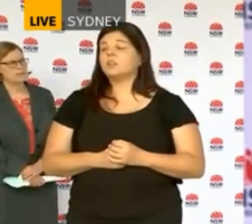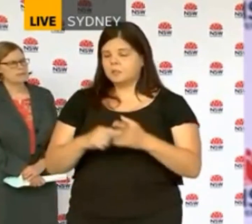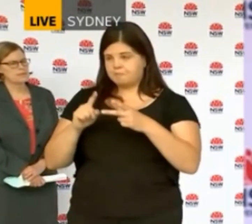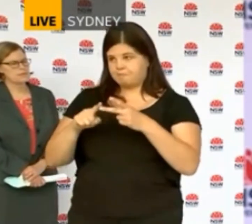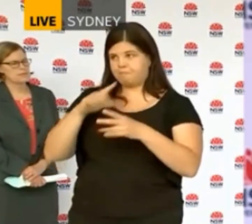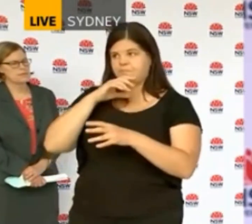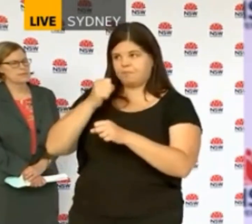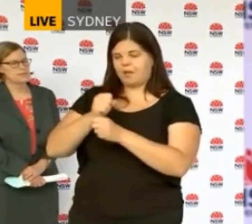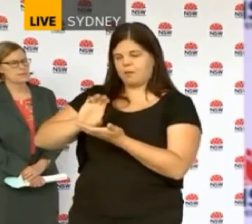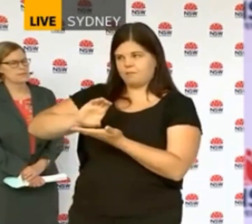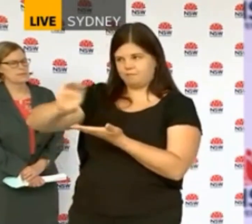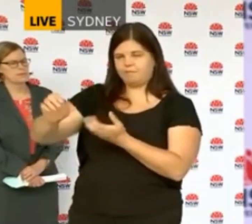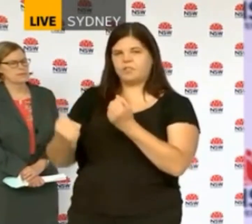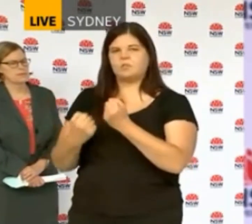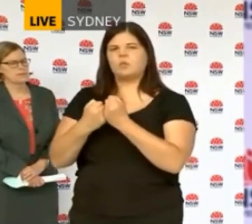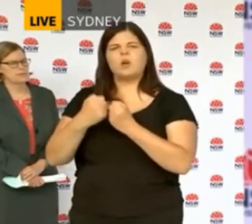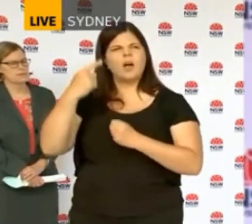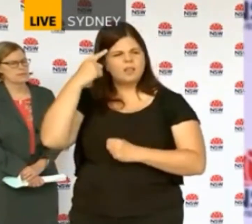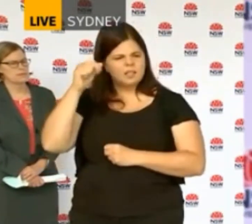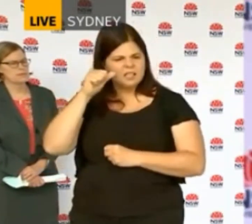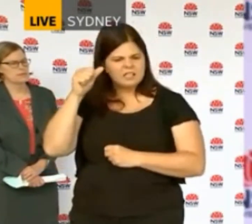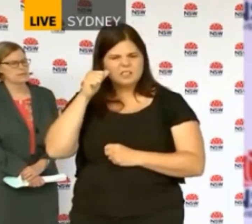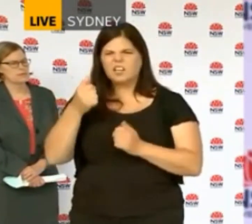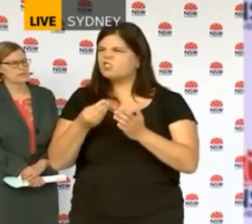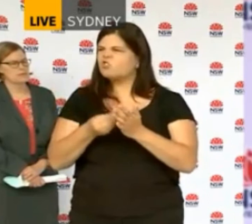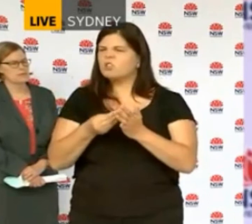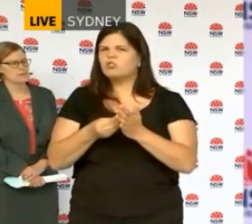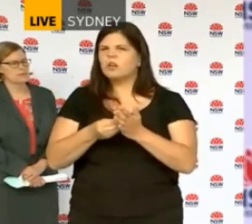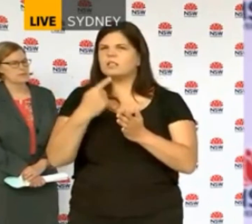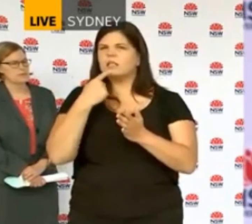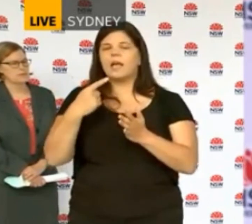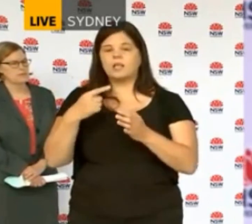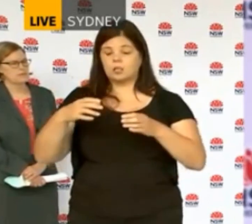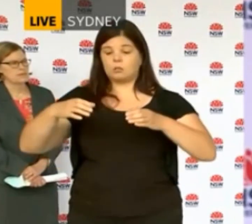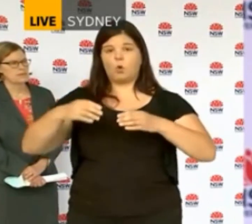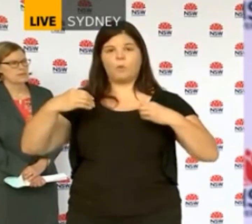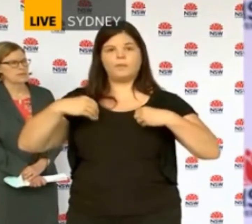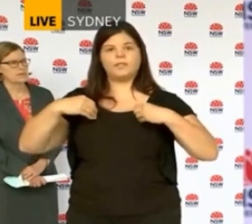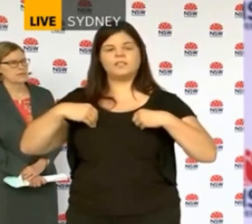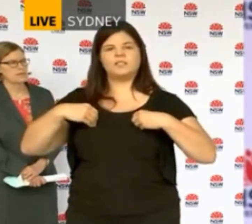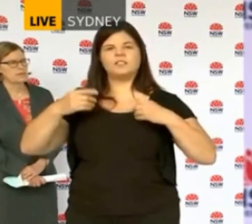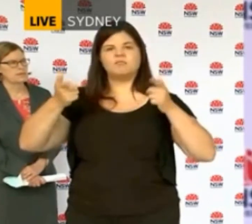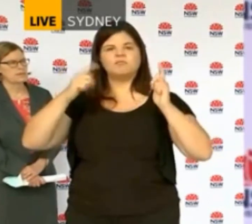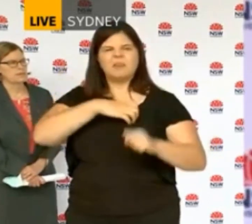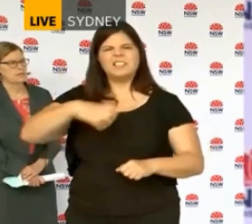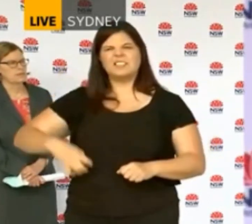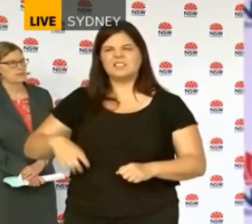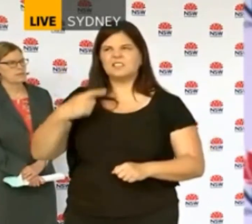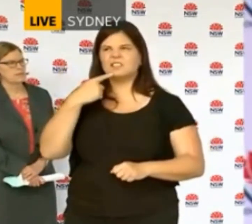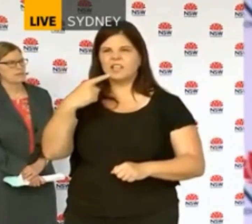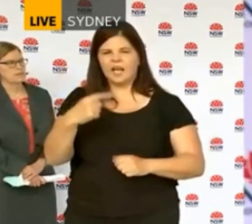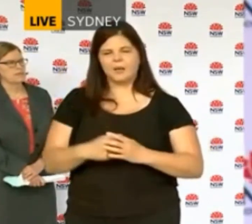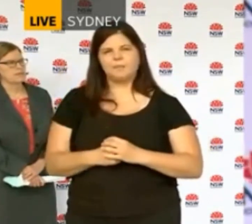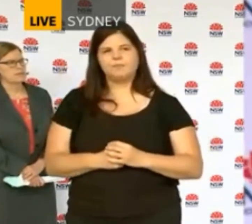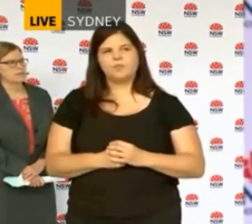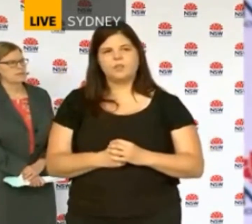heard, I think it was yesterday, that the Treasurer, and along with the Small Business Minister, had indicated one of the areas that we want to see, that